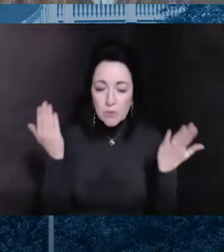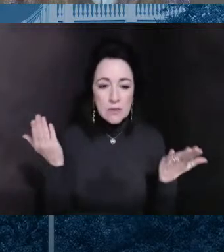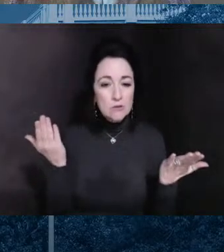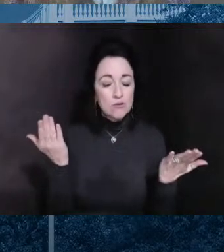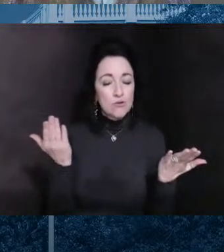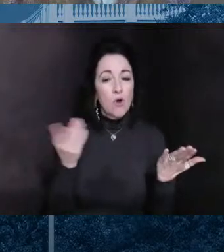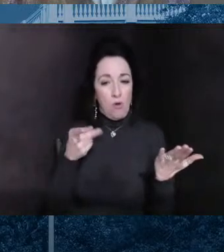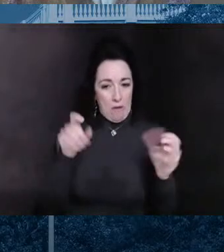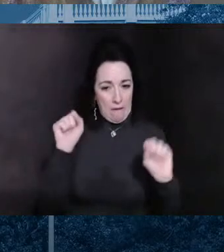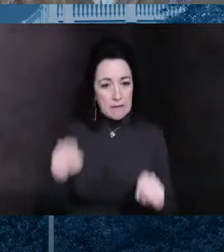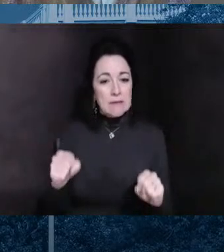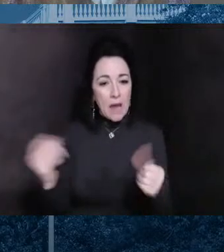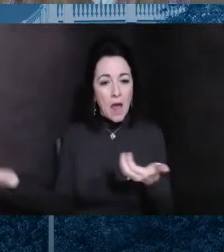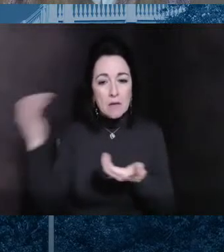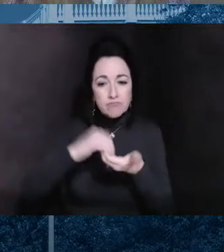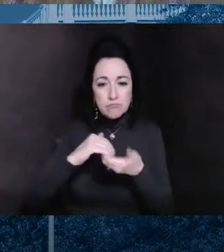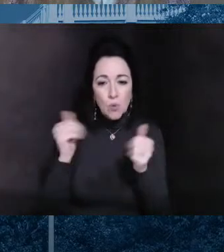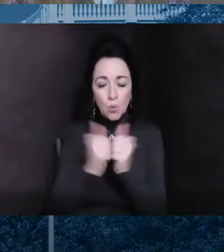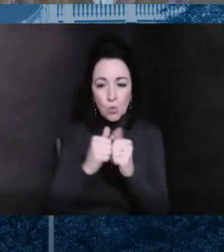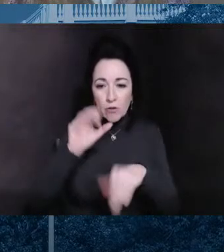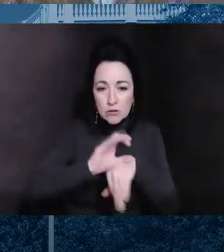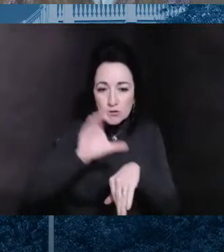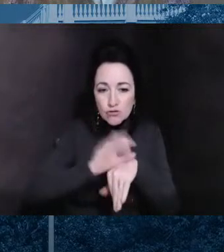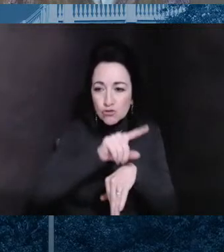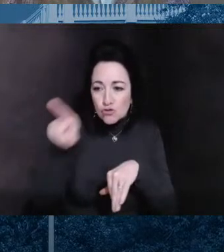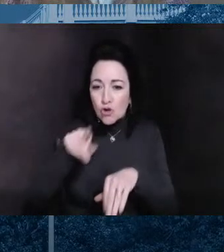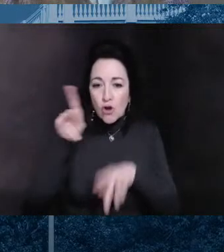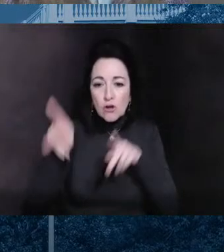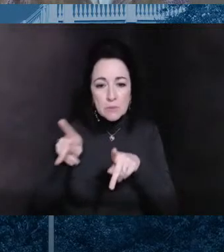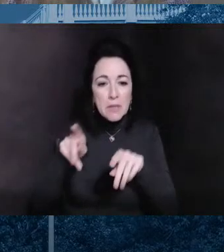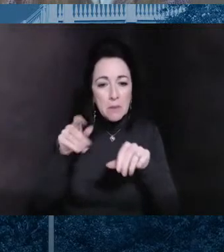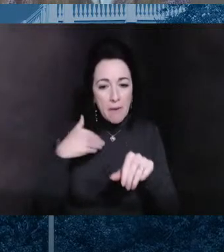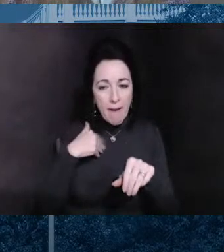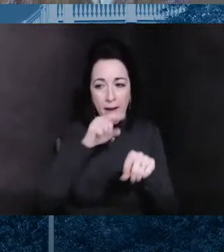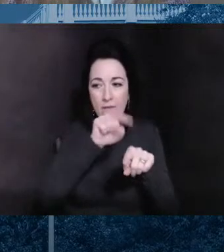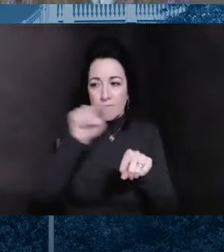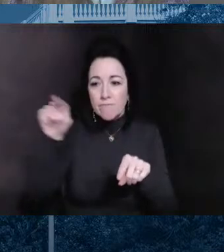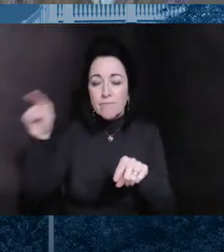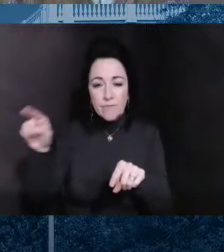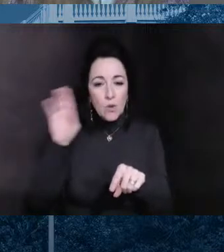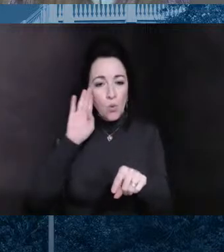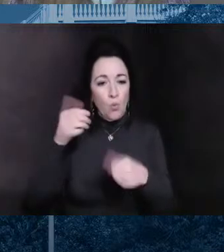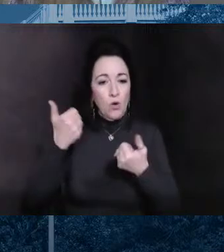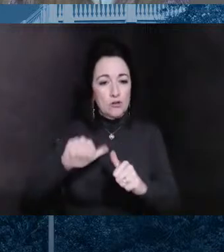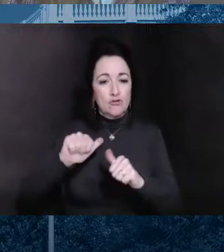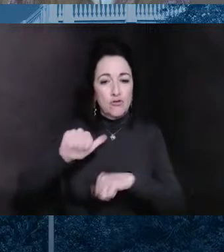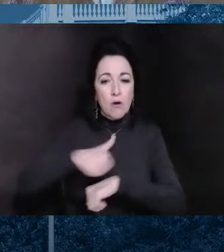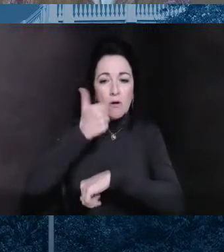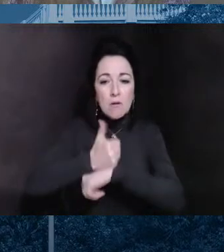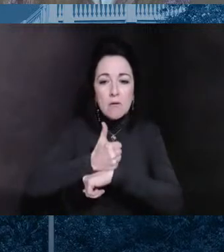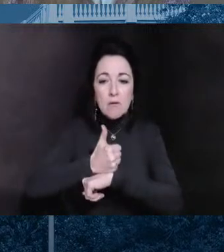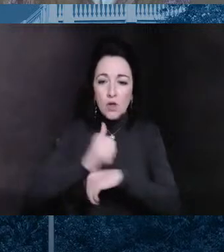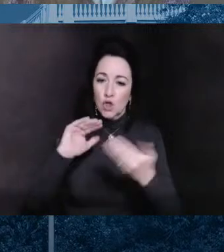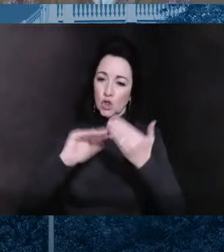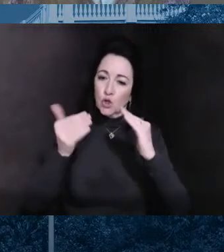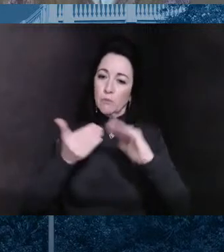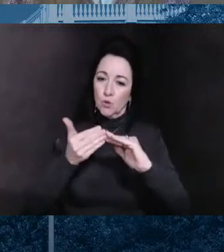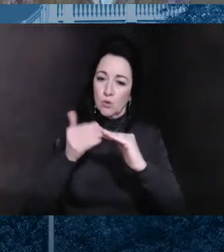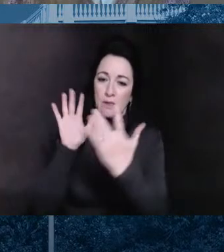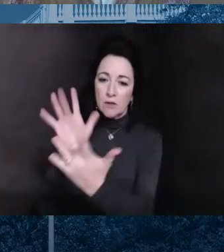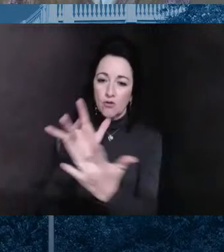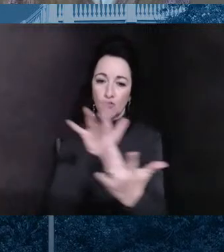way to do it. We know that's time consuming and difficult. And so we're also going to do a lot of community outreach to take those